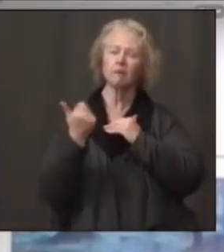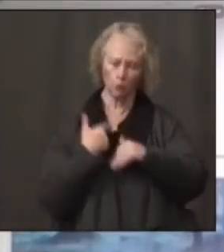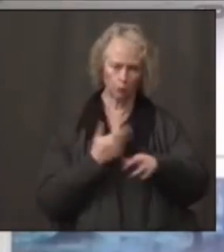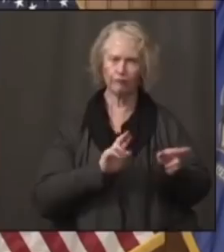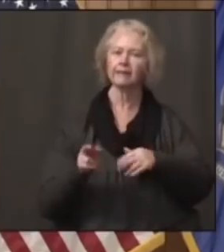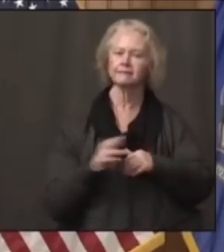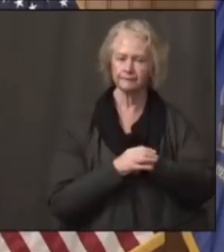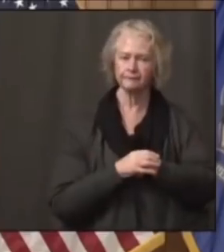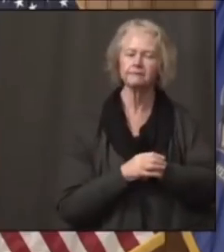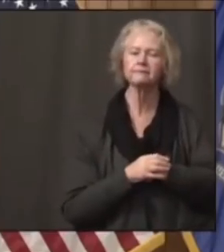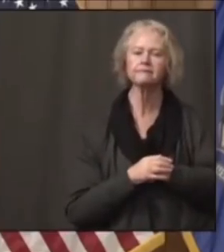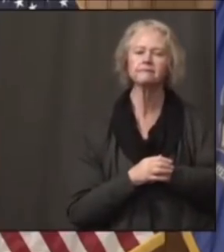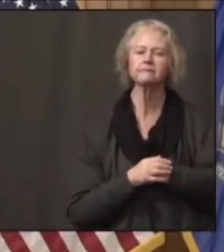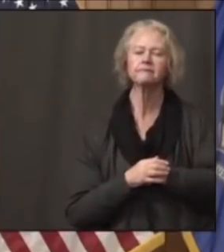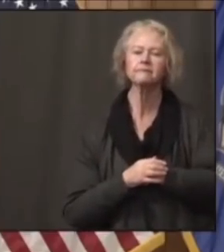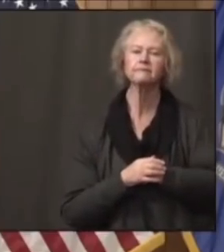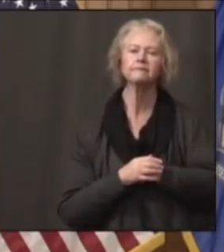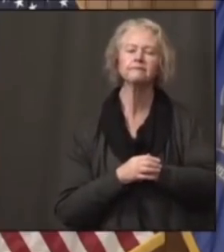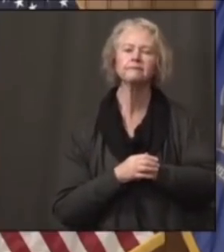Thank you.